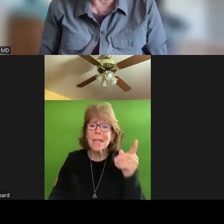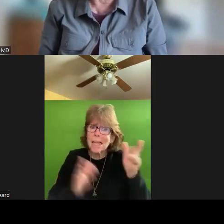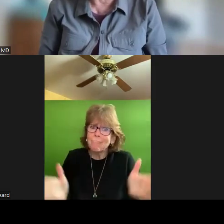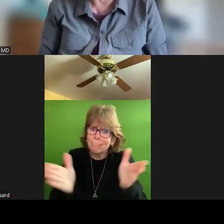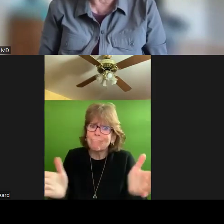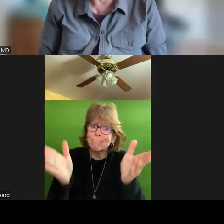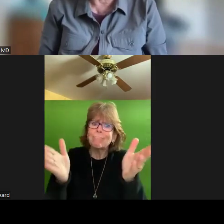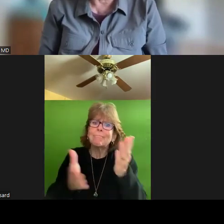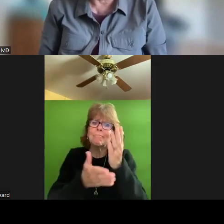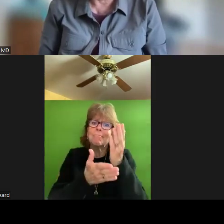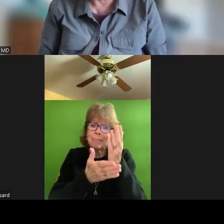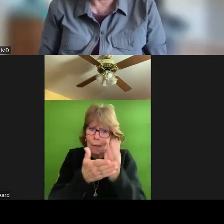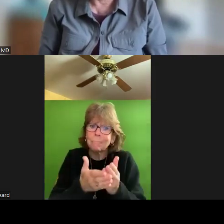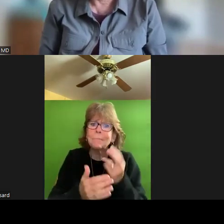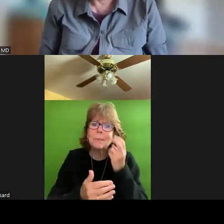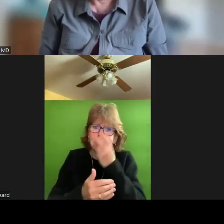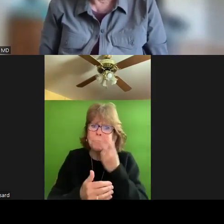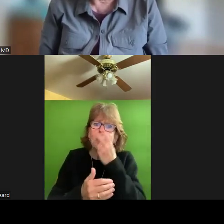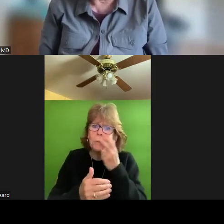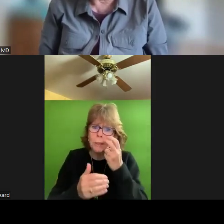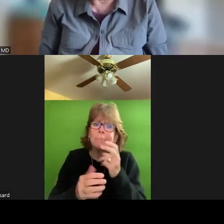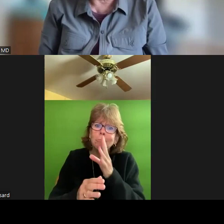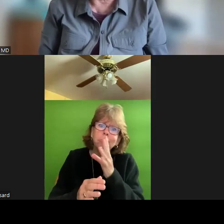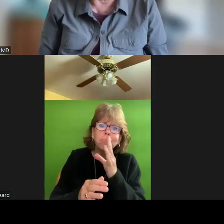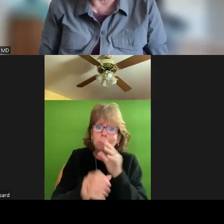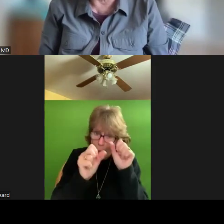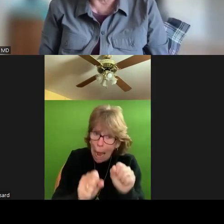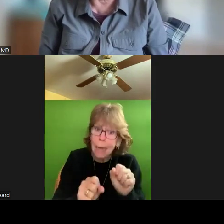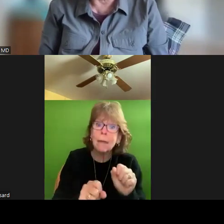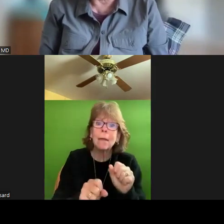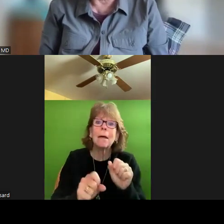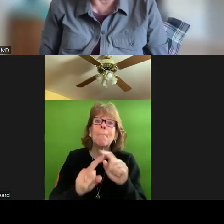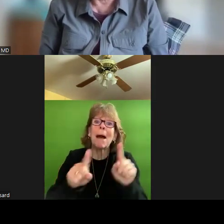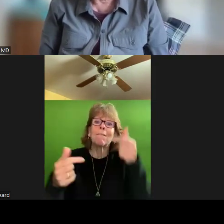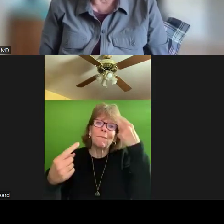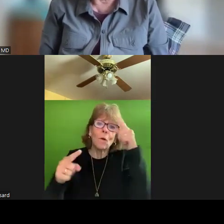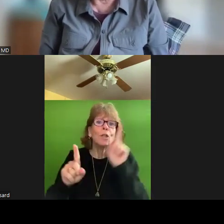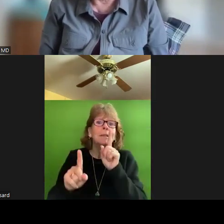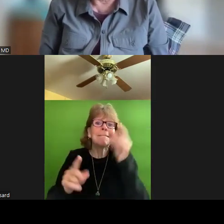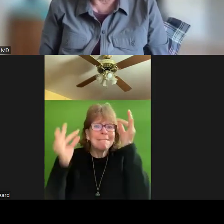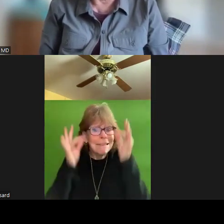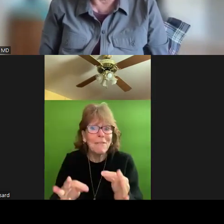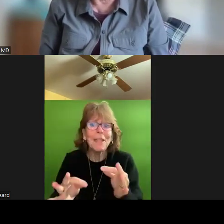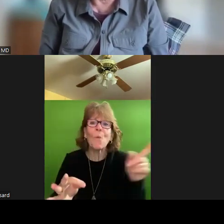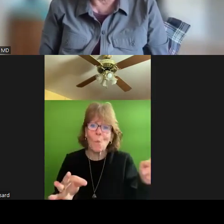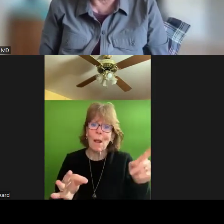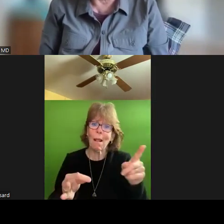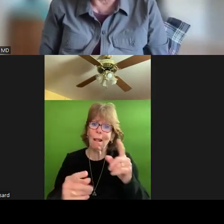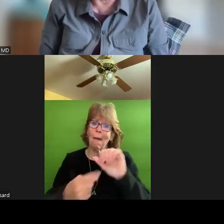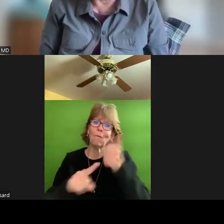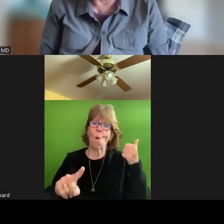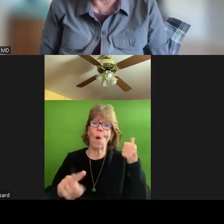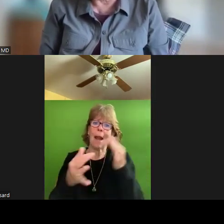prevent language deprivation. The policy specifically states that the need to